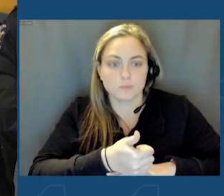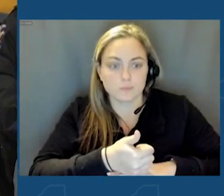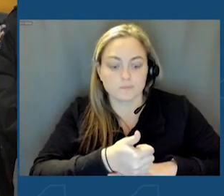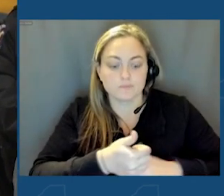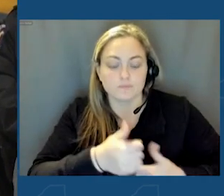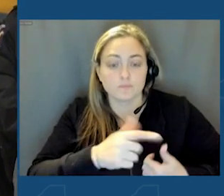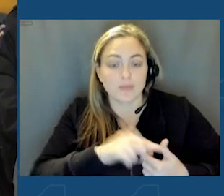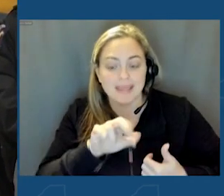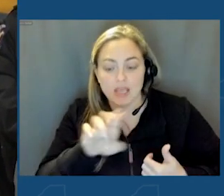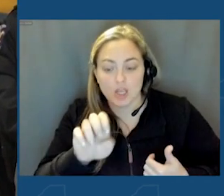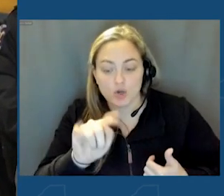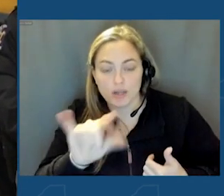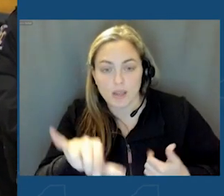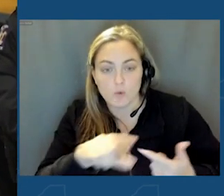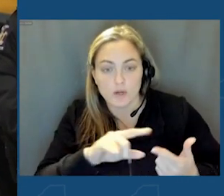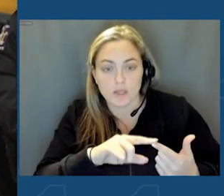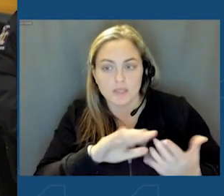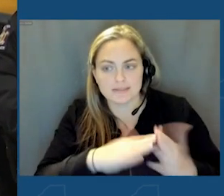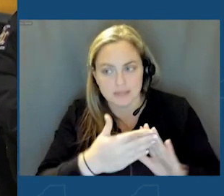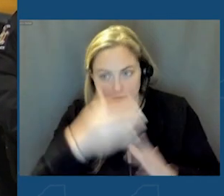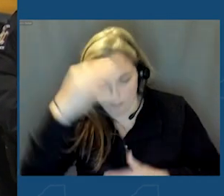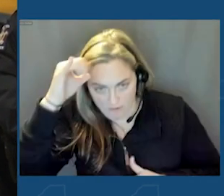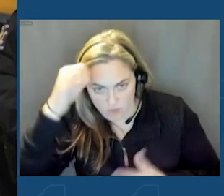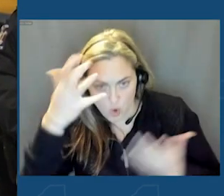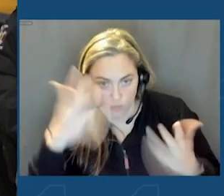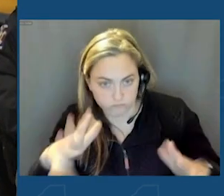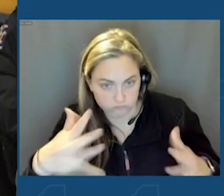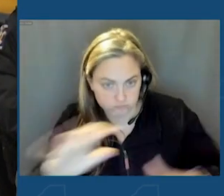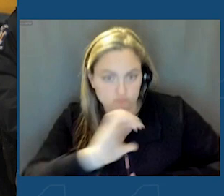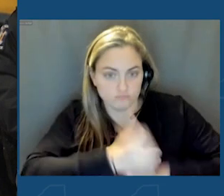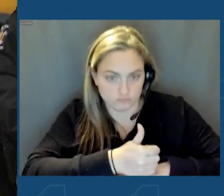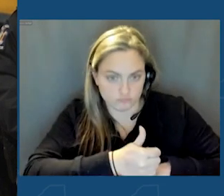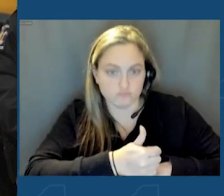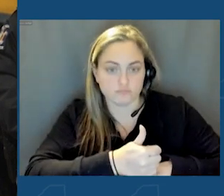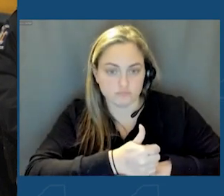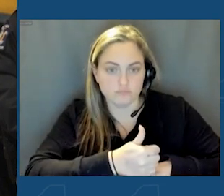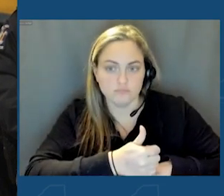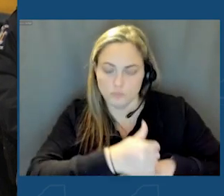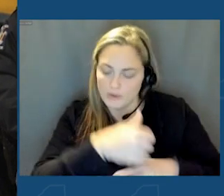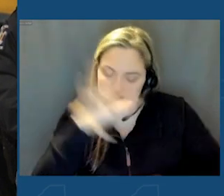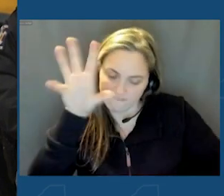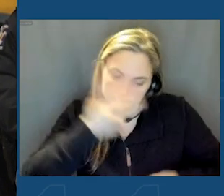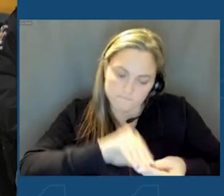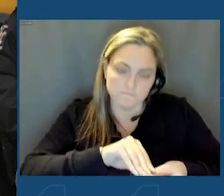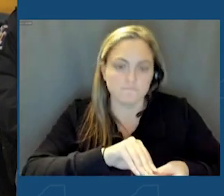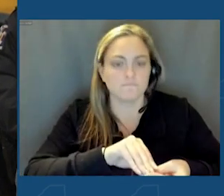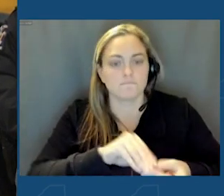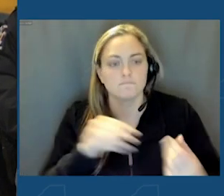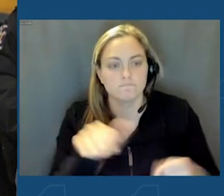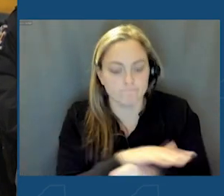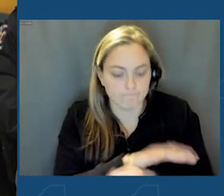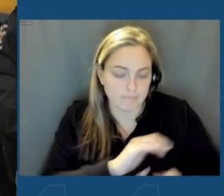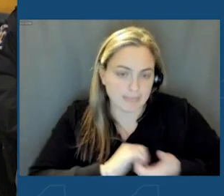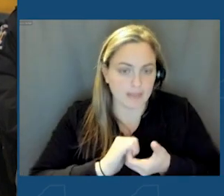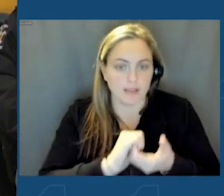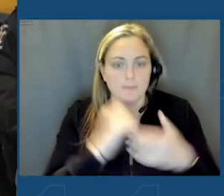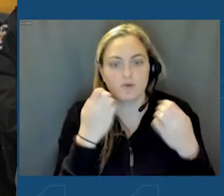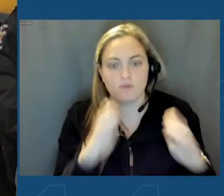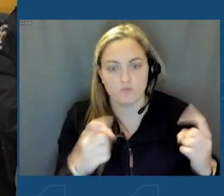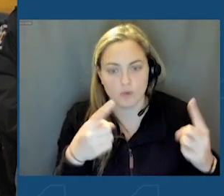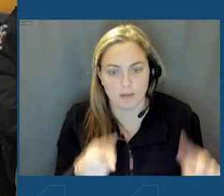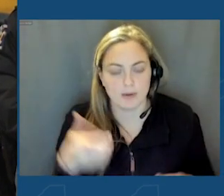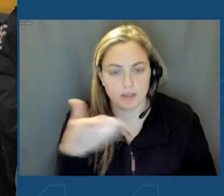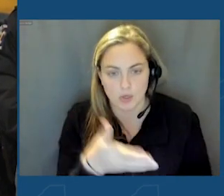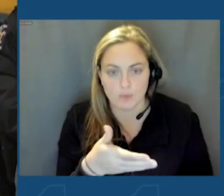Erie County in the City of Buffalo we've really got a comprehensive collab operative effort going on